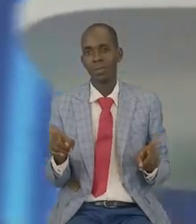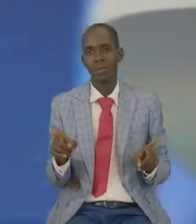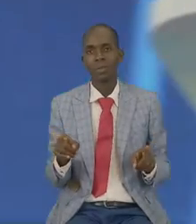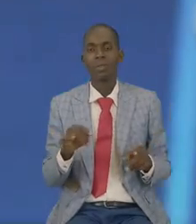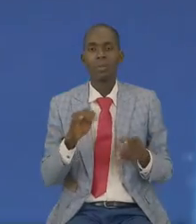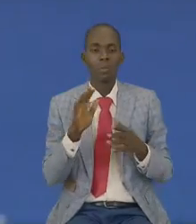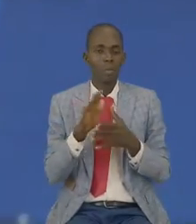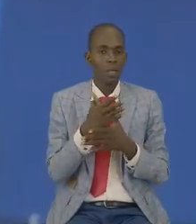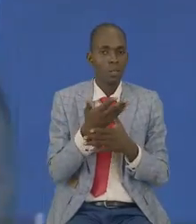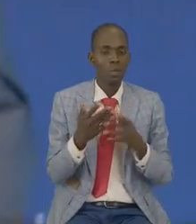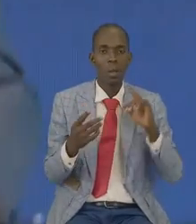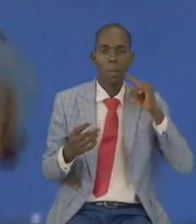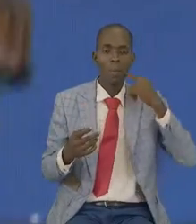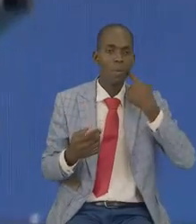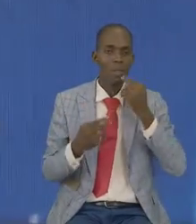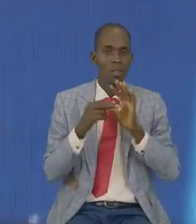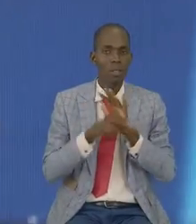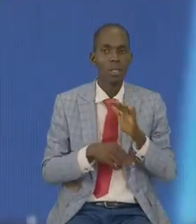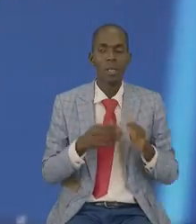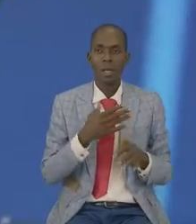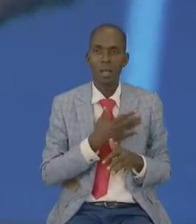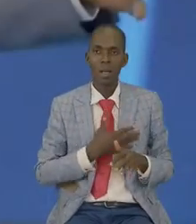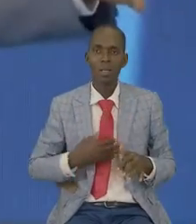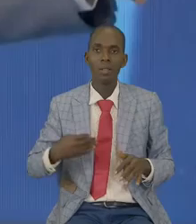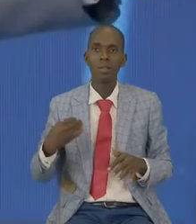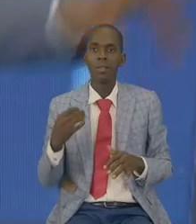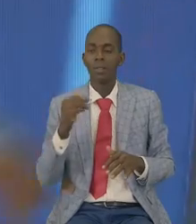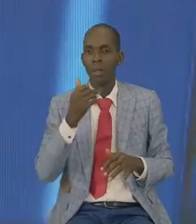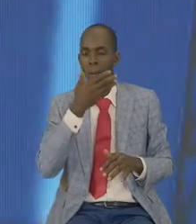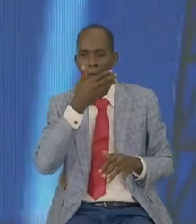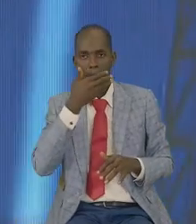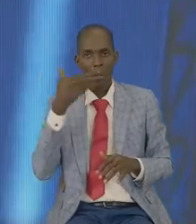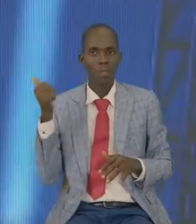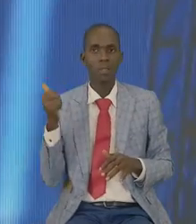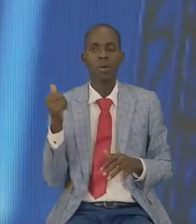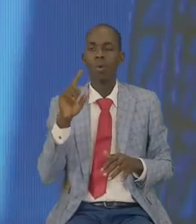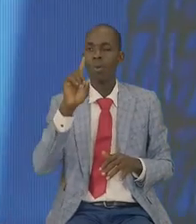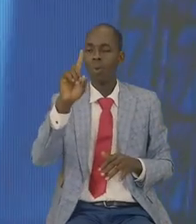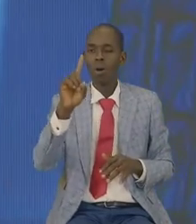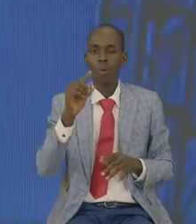Between bitterness and a better stage, only one